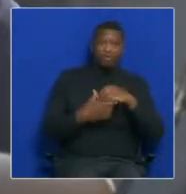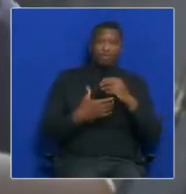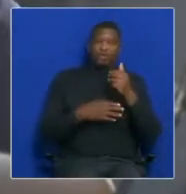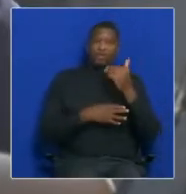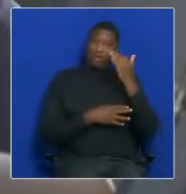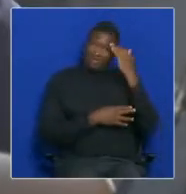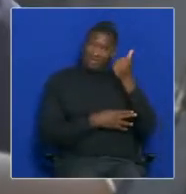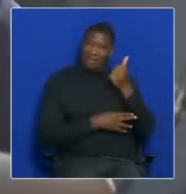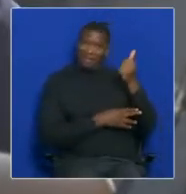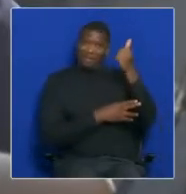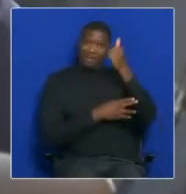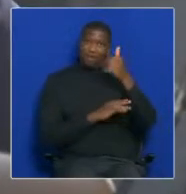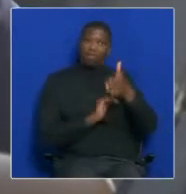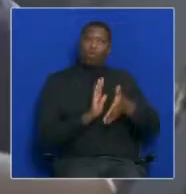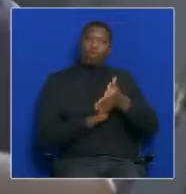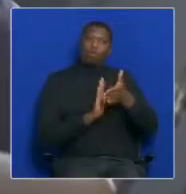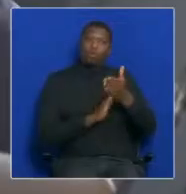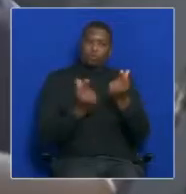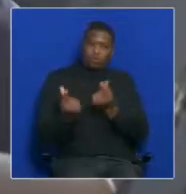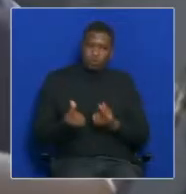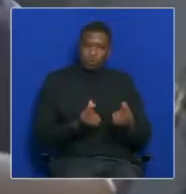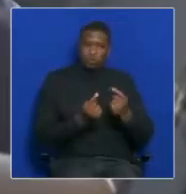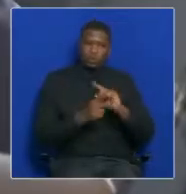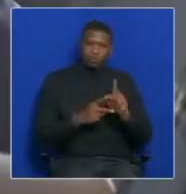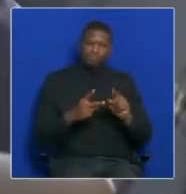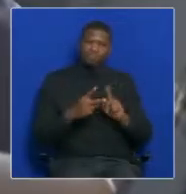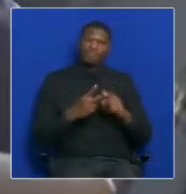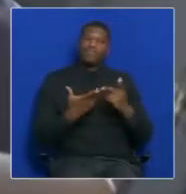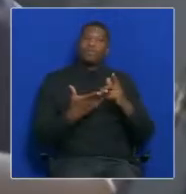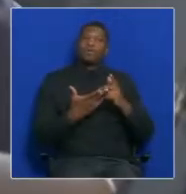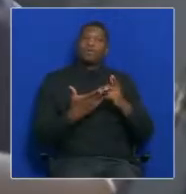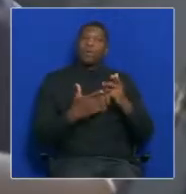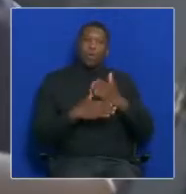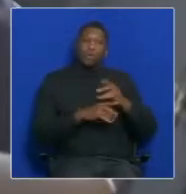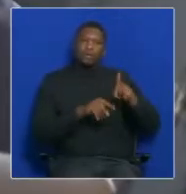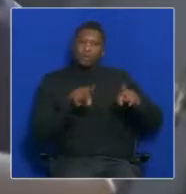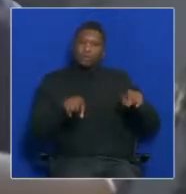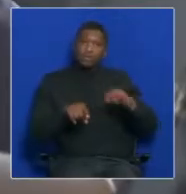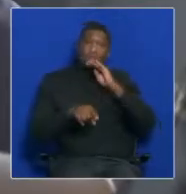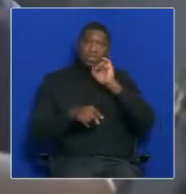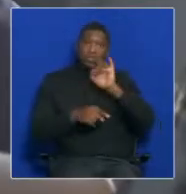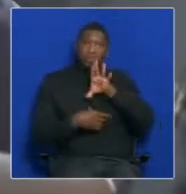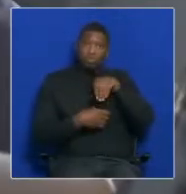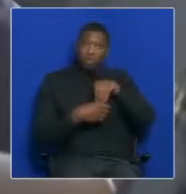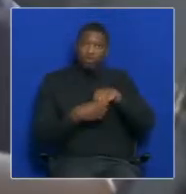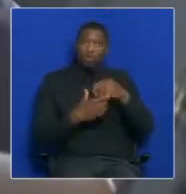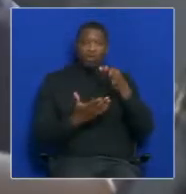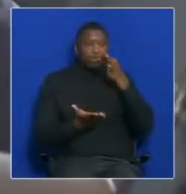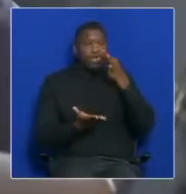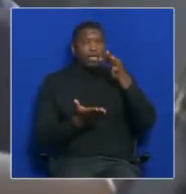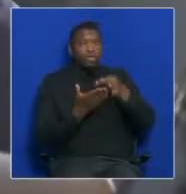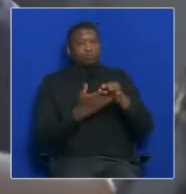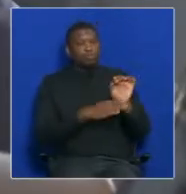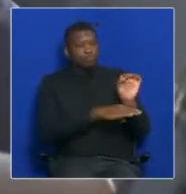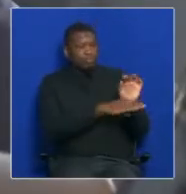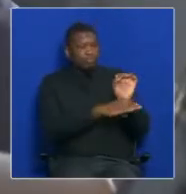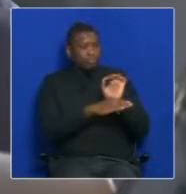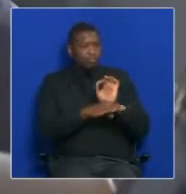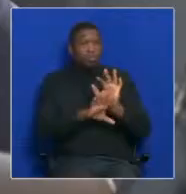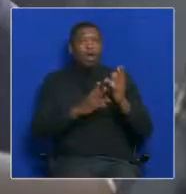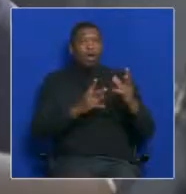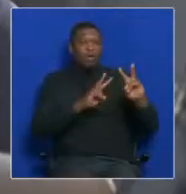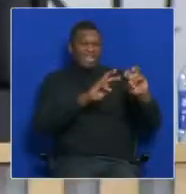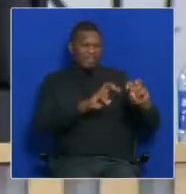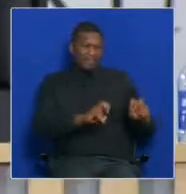investigations. So at that level, do you also give input on what's happening on the investigative side of